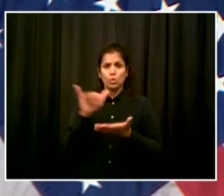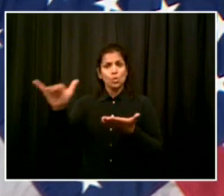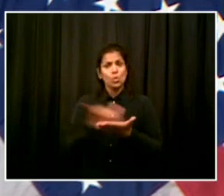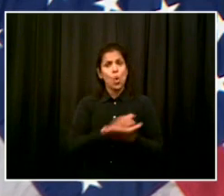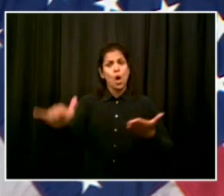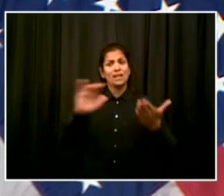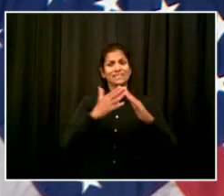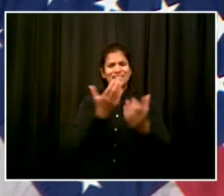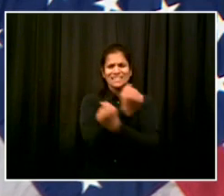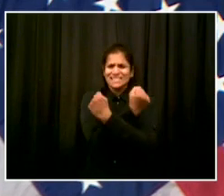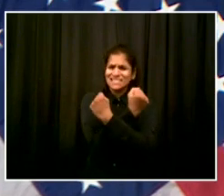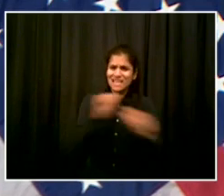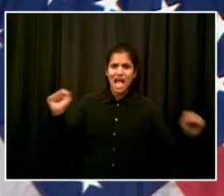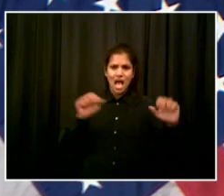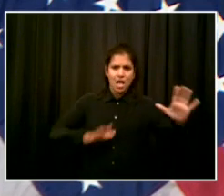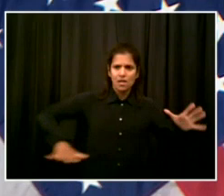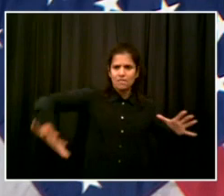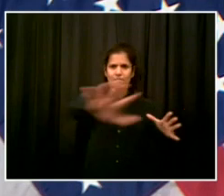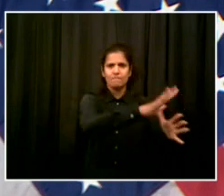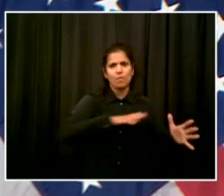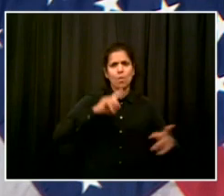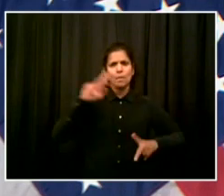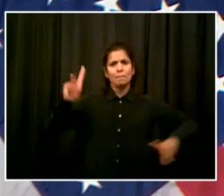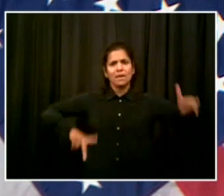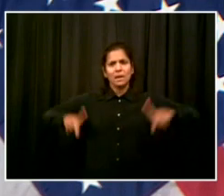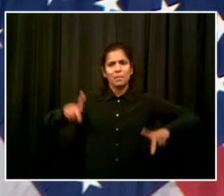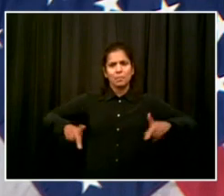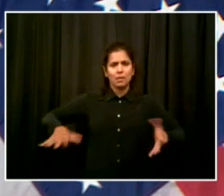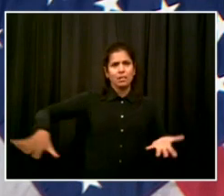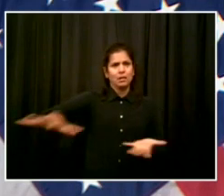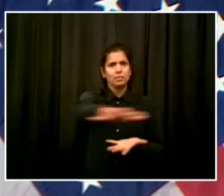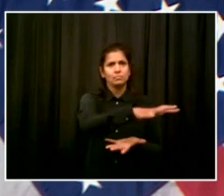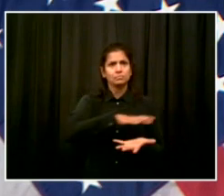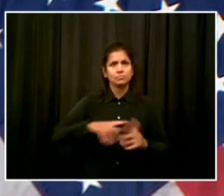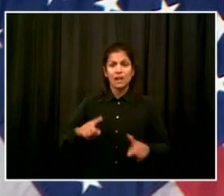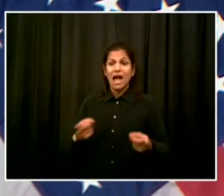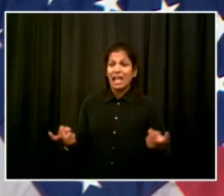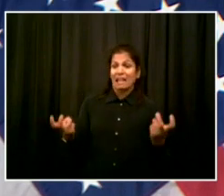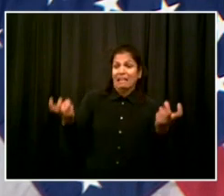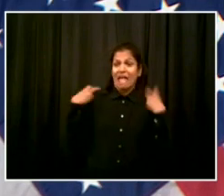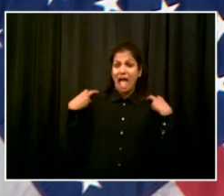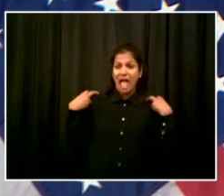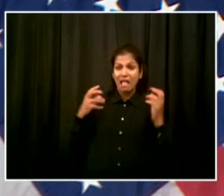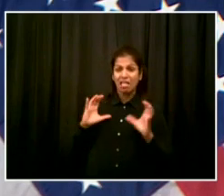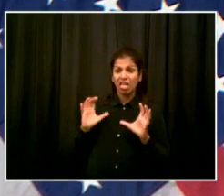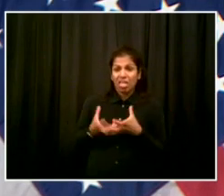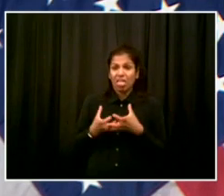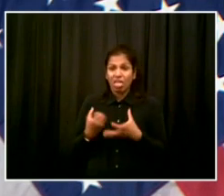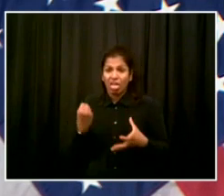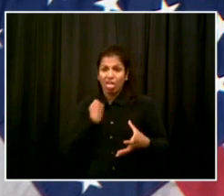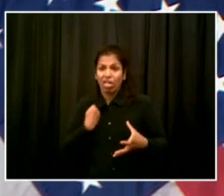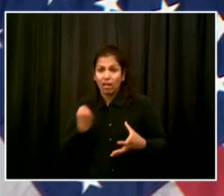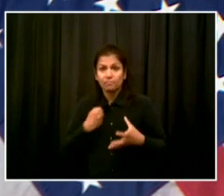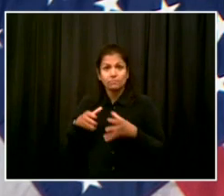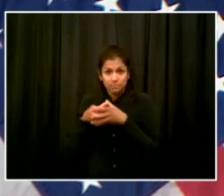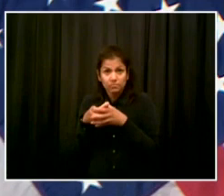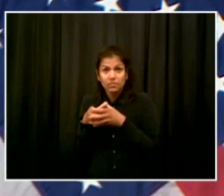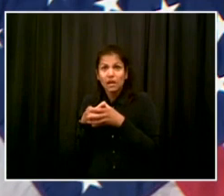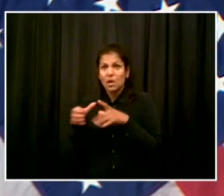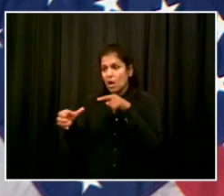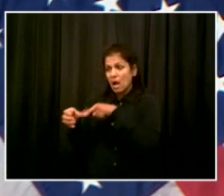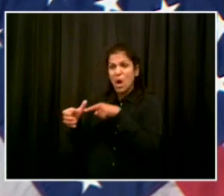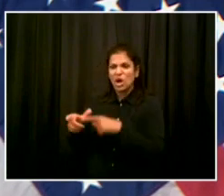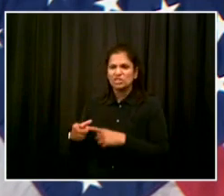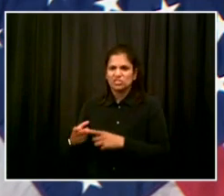have earned with our own sweat and blood over the years. With the recent uptick in violence, I have had a number of meetings over the last